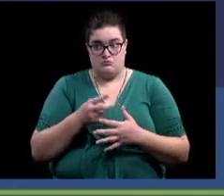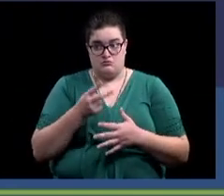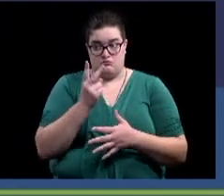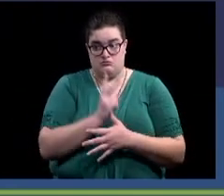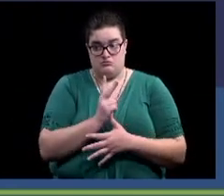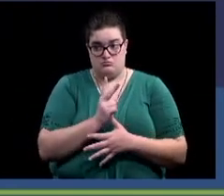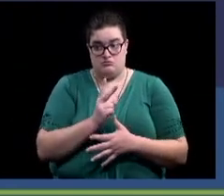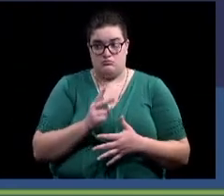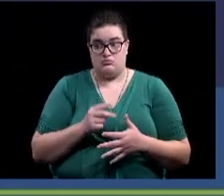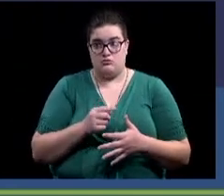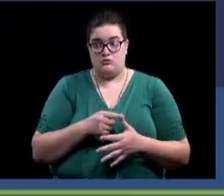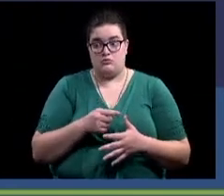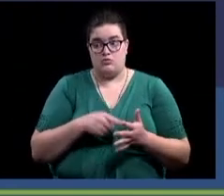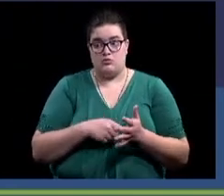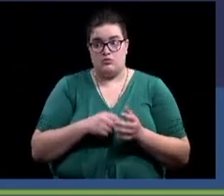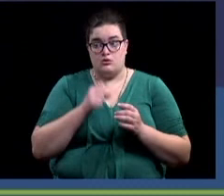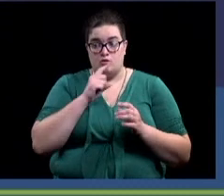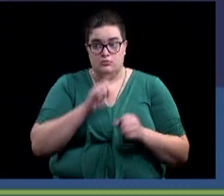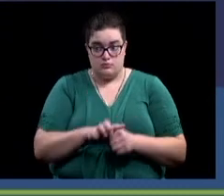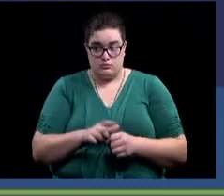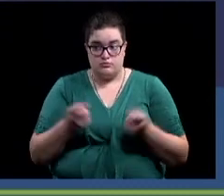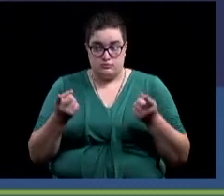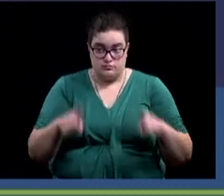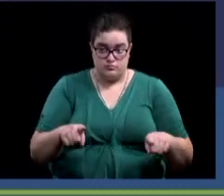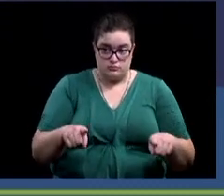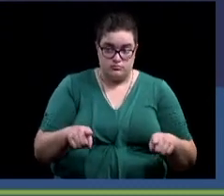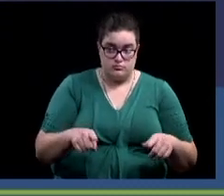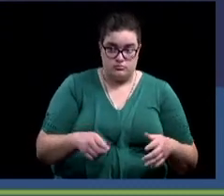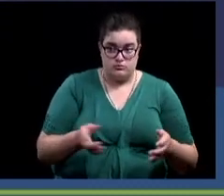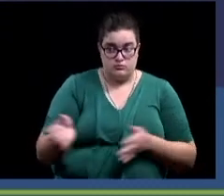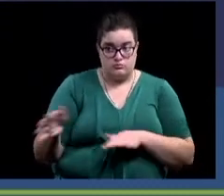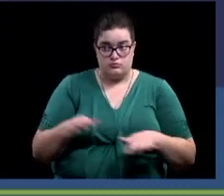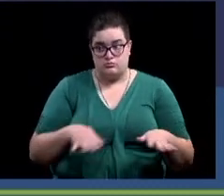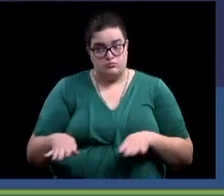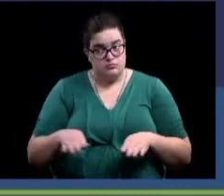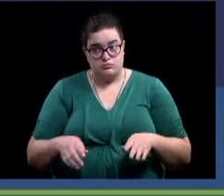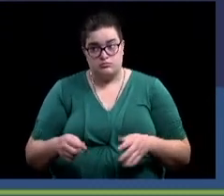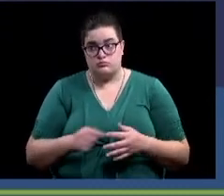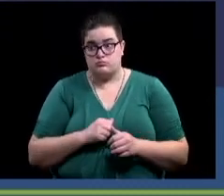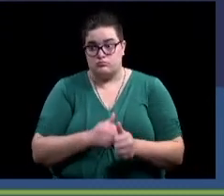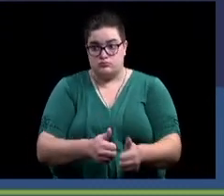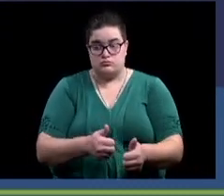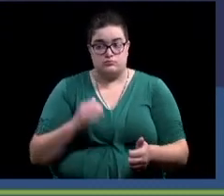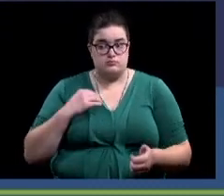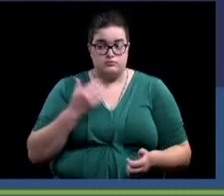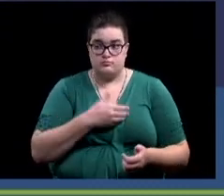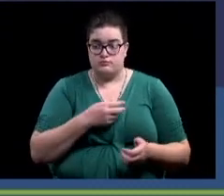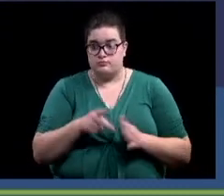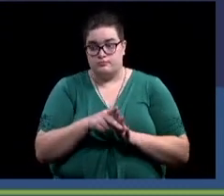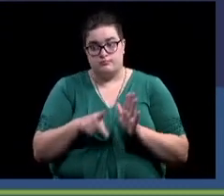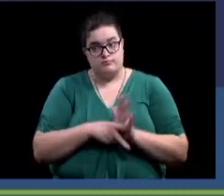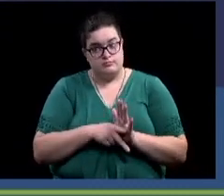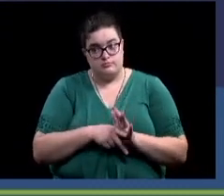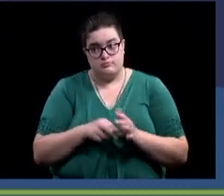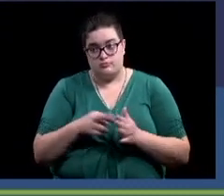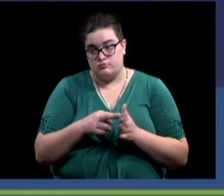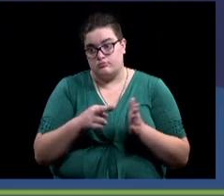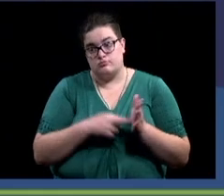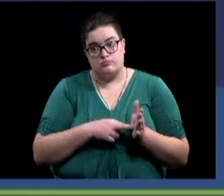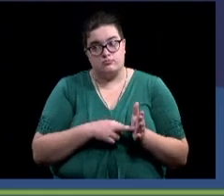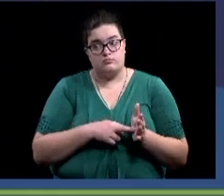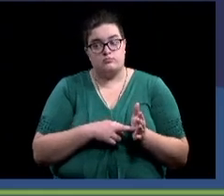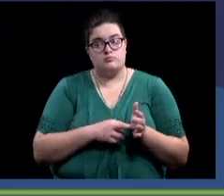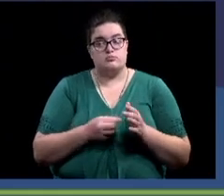was inconsistent with rules or procedures of the City of Waco and or the Waco Police Department or other laws. It could be